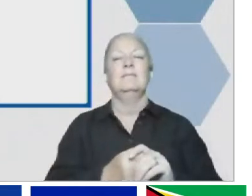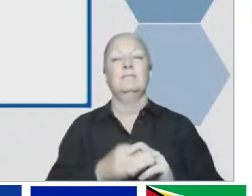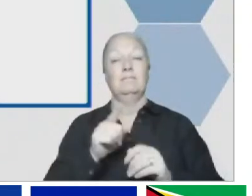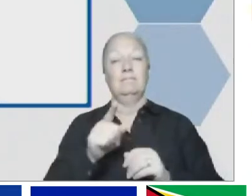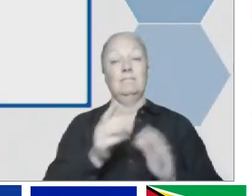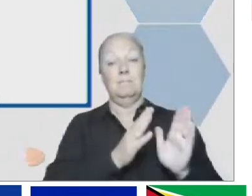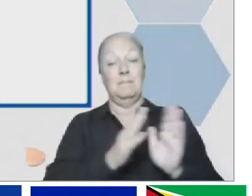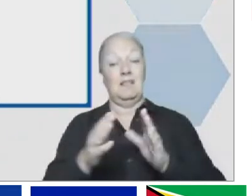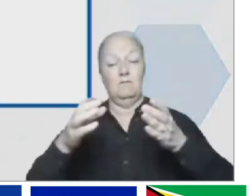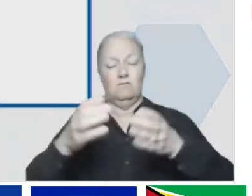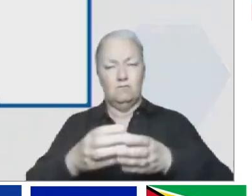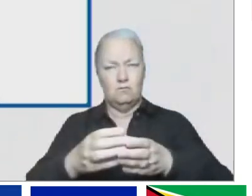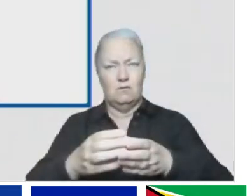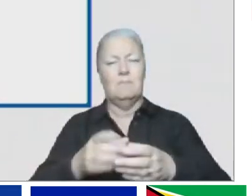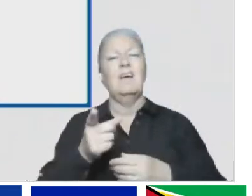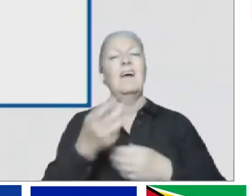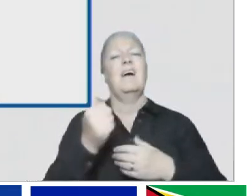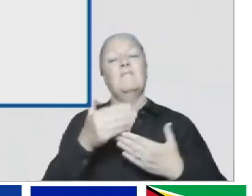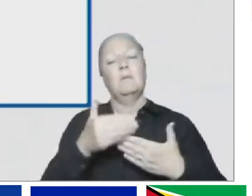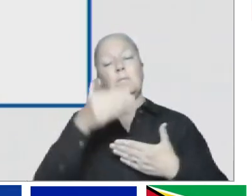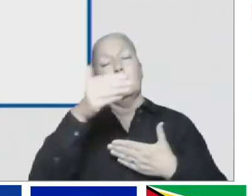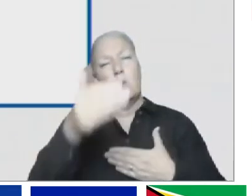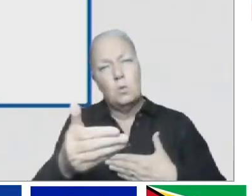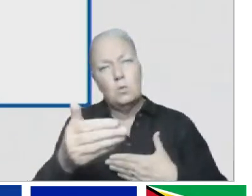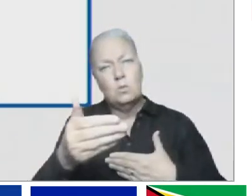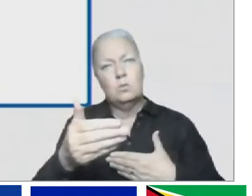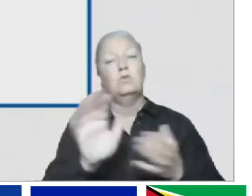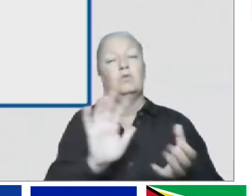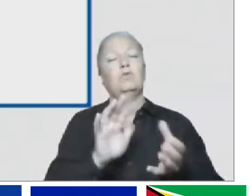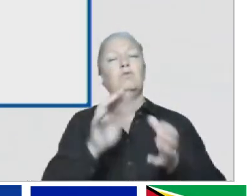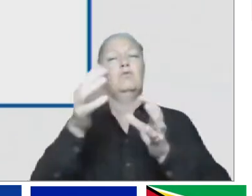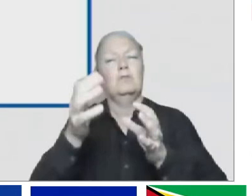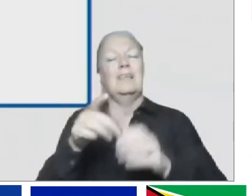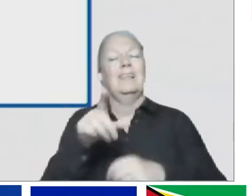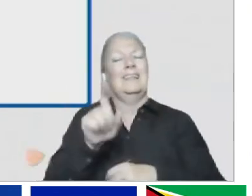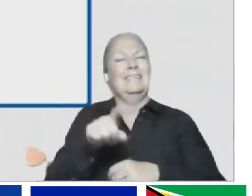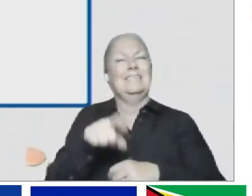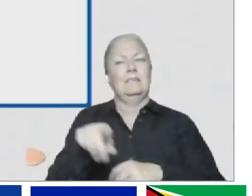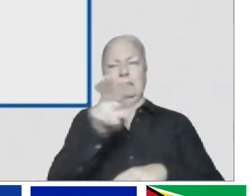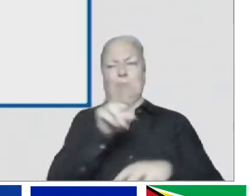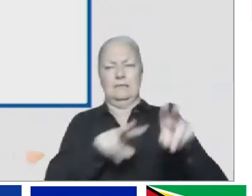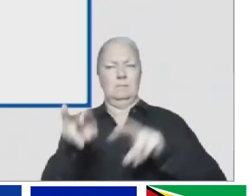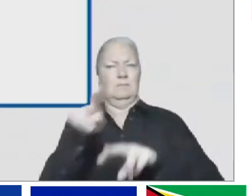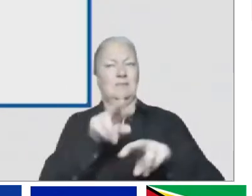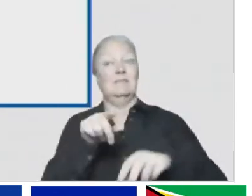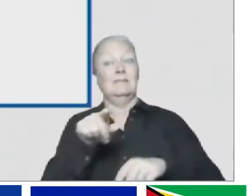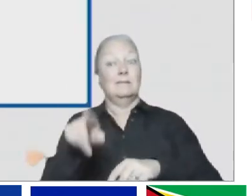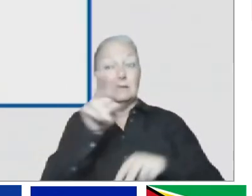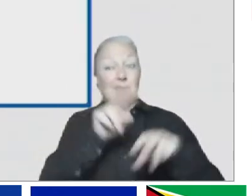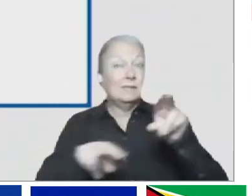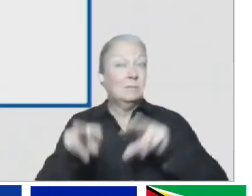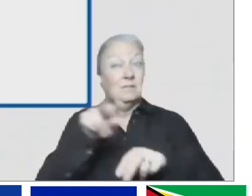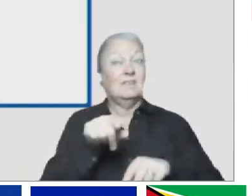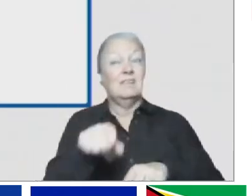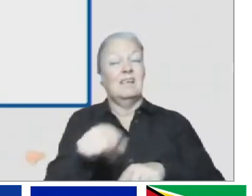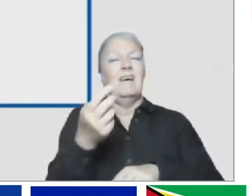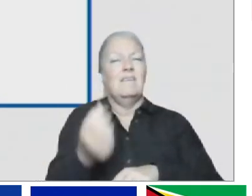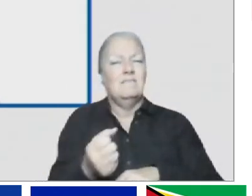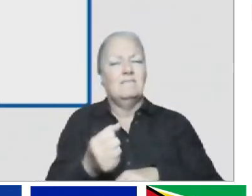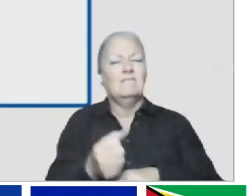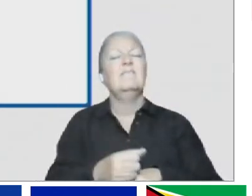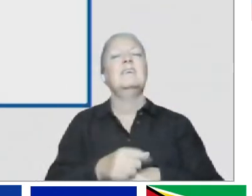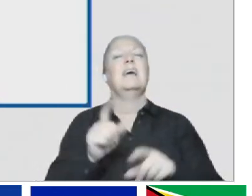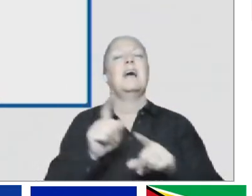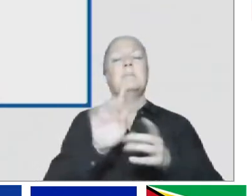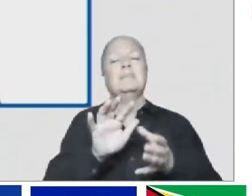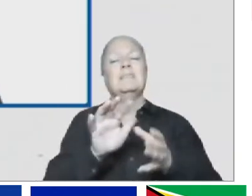post-disaster needs assessment of the impact of the crisis. And the assessment was carried out by the Damage and Loss Assessment Core Team,